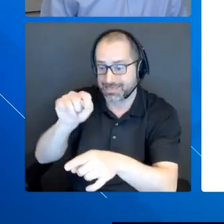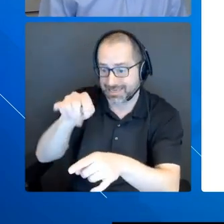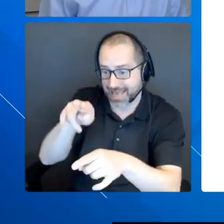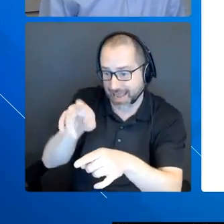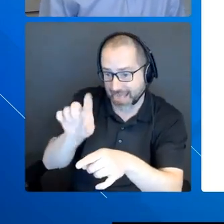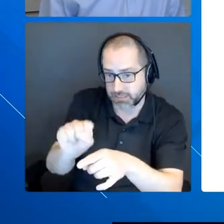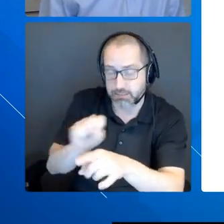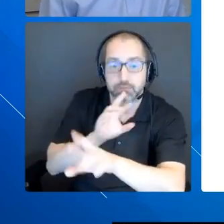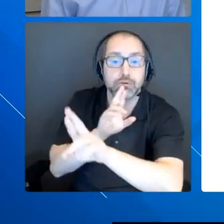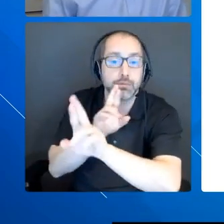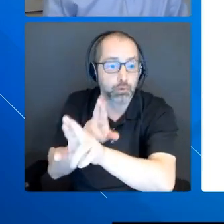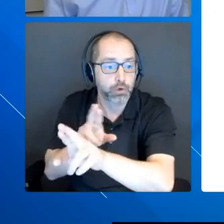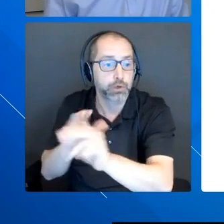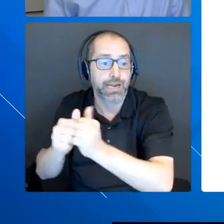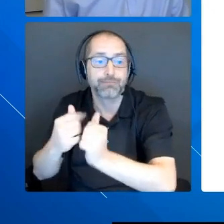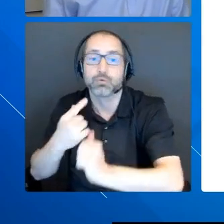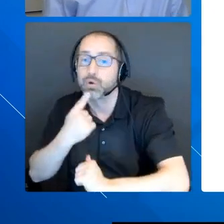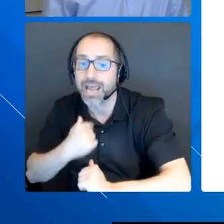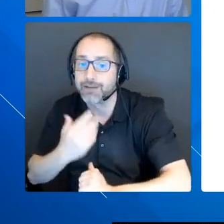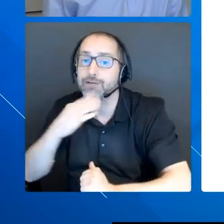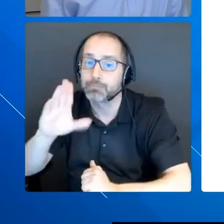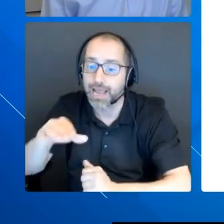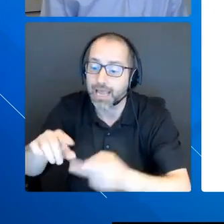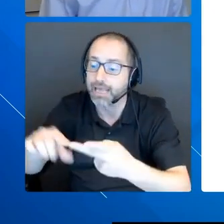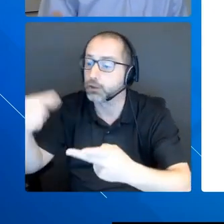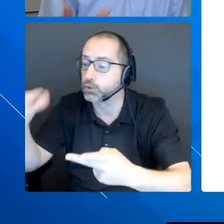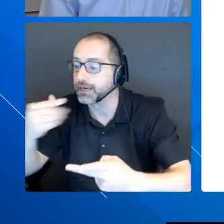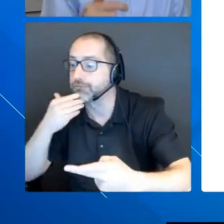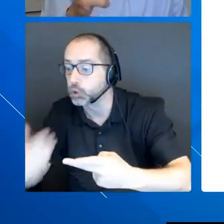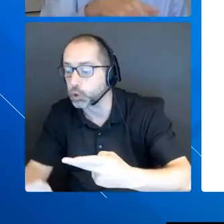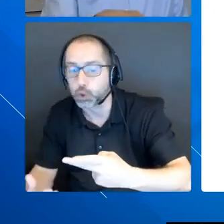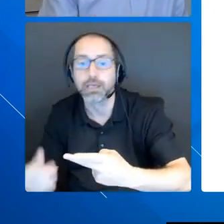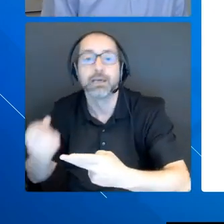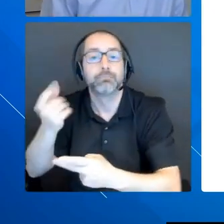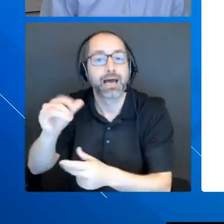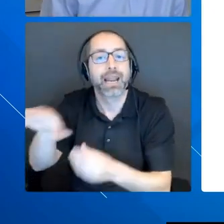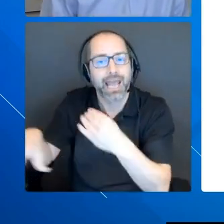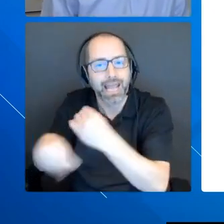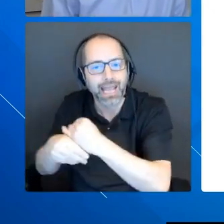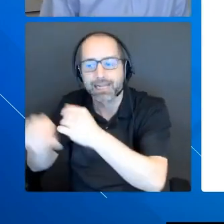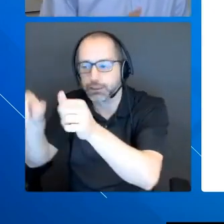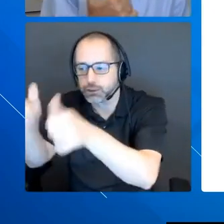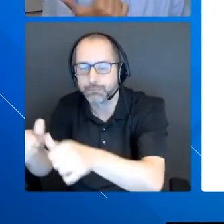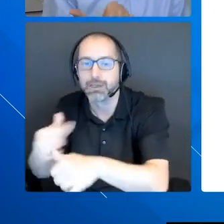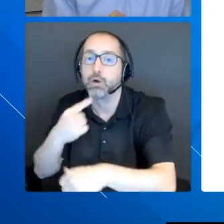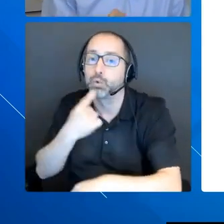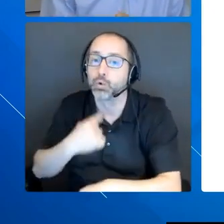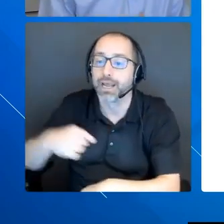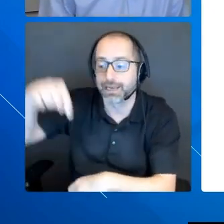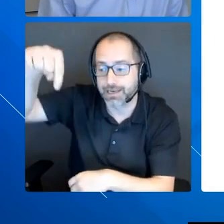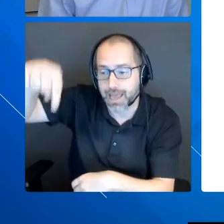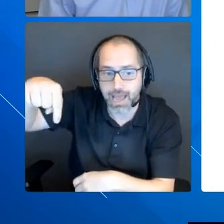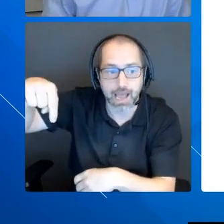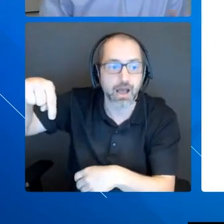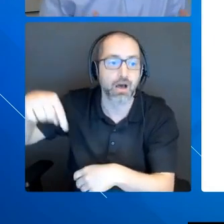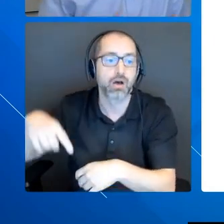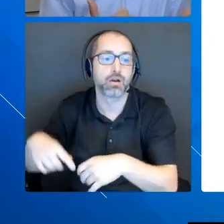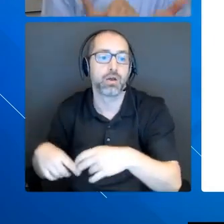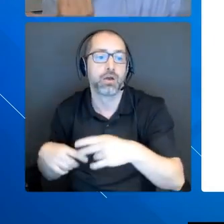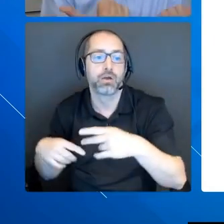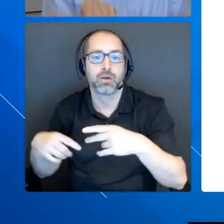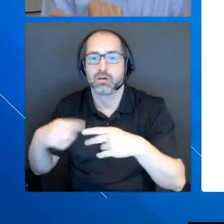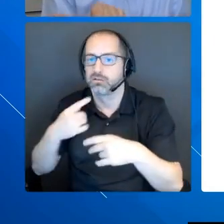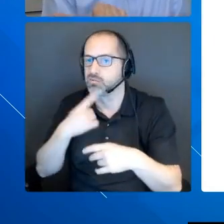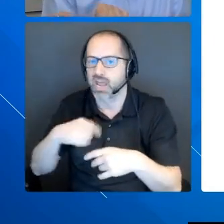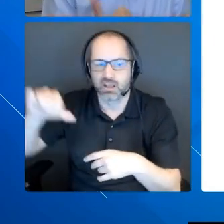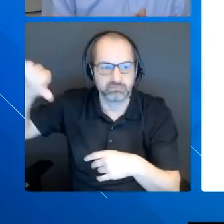still have red for bad or green for good, but don't just have that. Instead, have a red down arrow or have a green check mark, or if it's